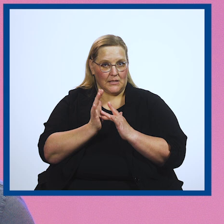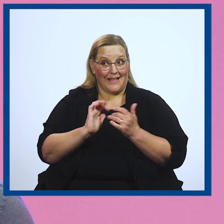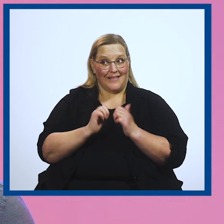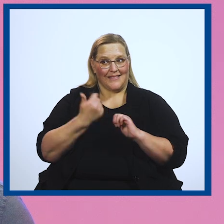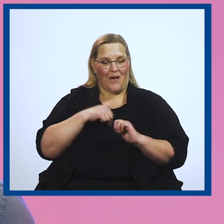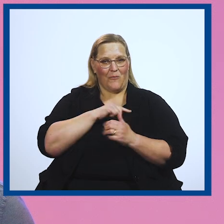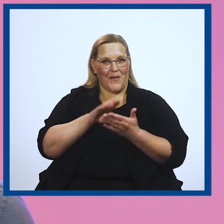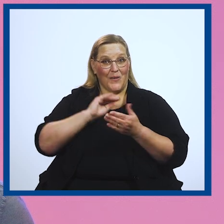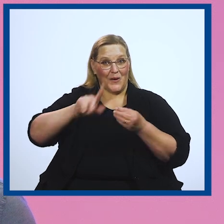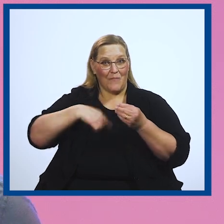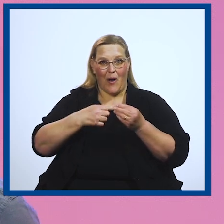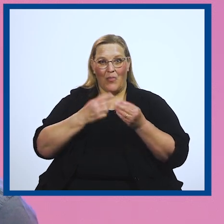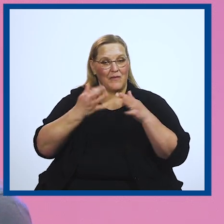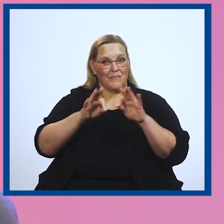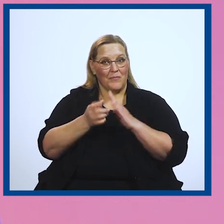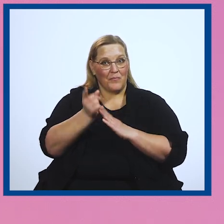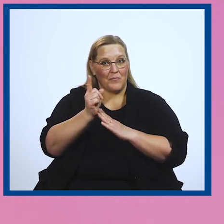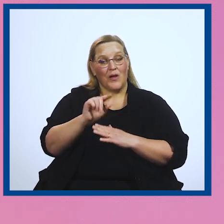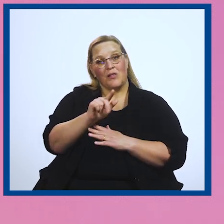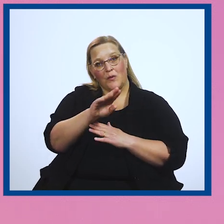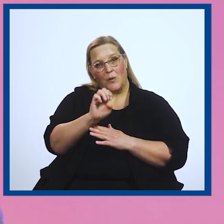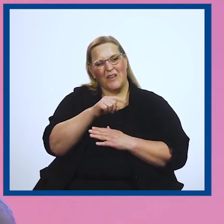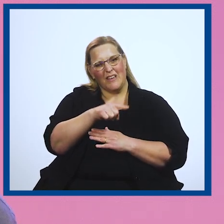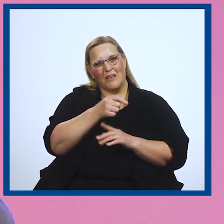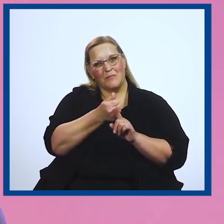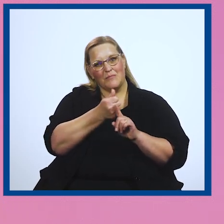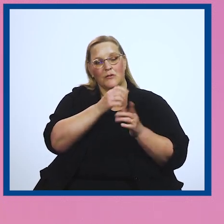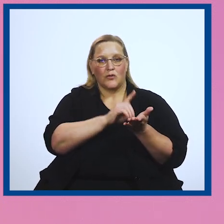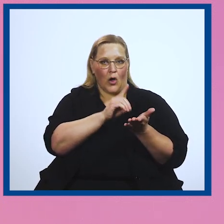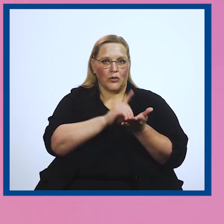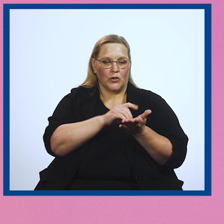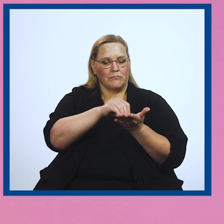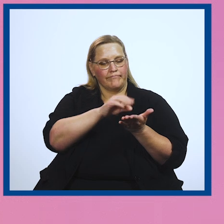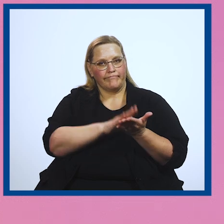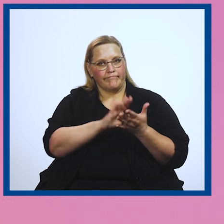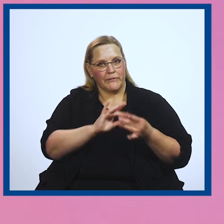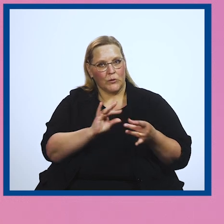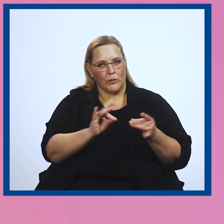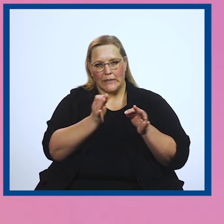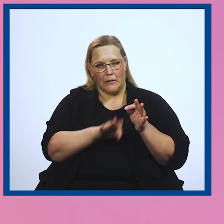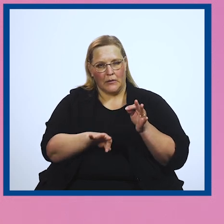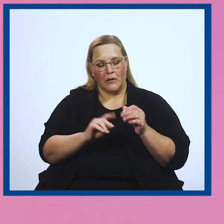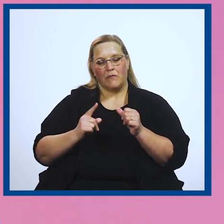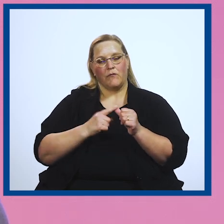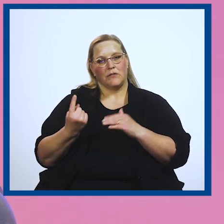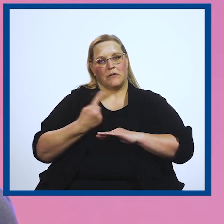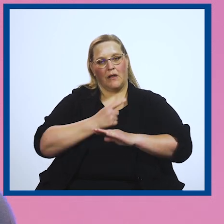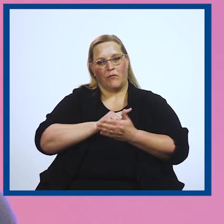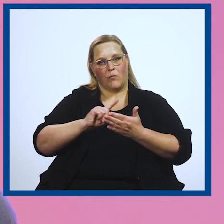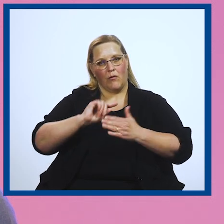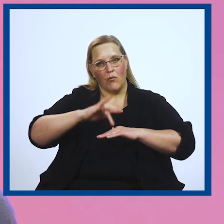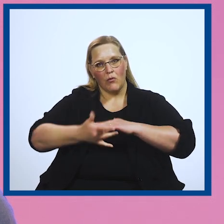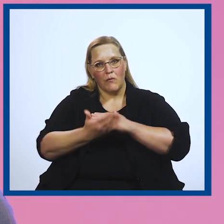we learn of this definitive moment. Luke, the physician and historian, records it this way, simple words. On the first day of the week, very